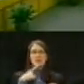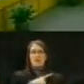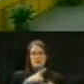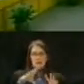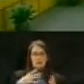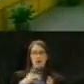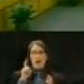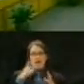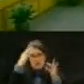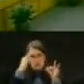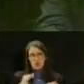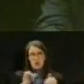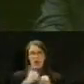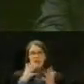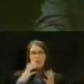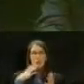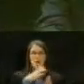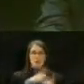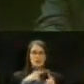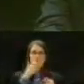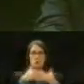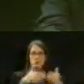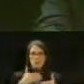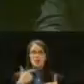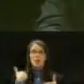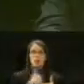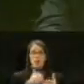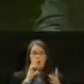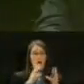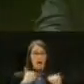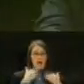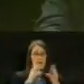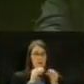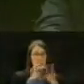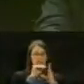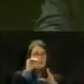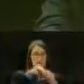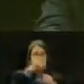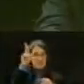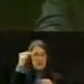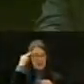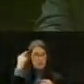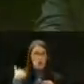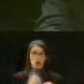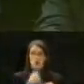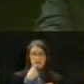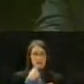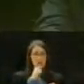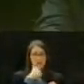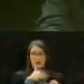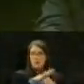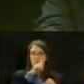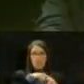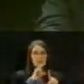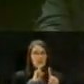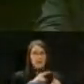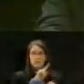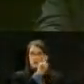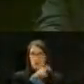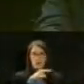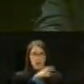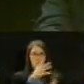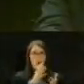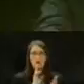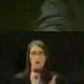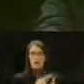meetings in Nashville, we told them that we did not have adequate time to answer the questions they wanted us to answer, and those are some of the questions being answered. This law has